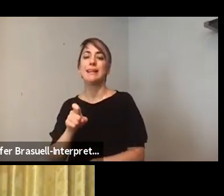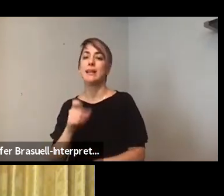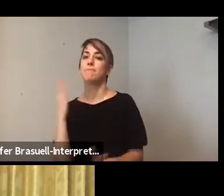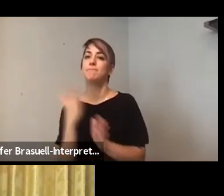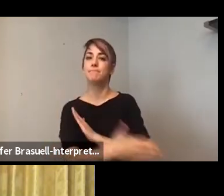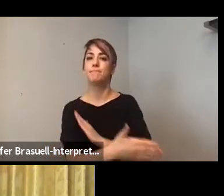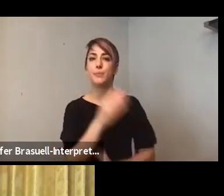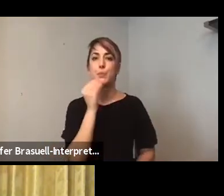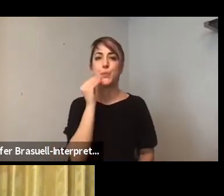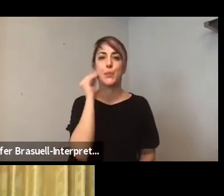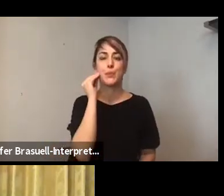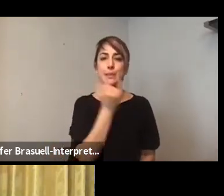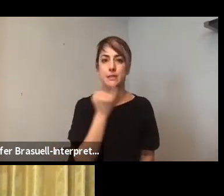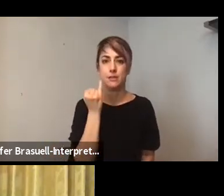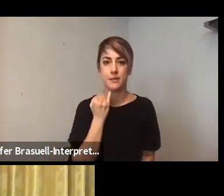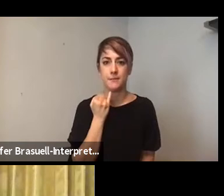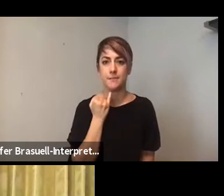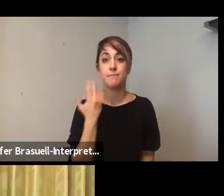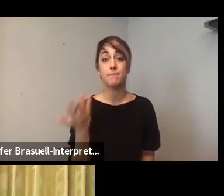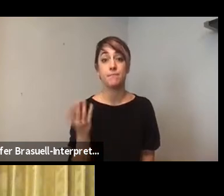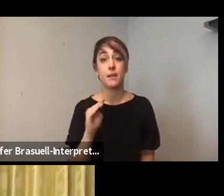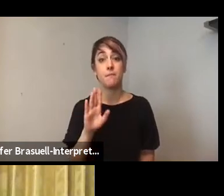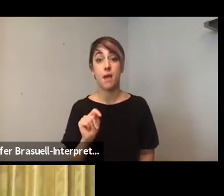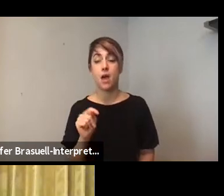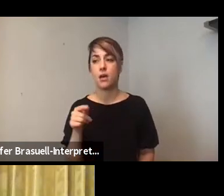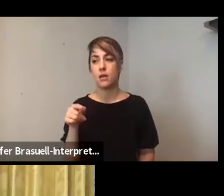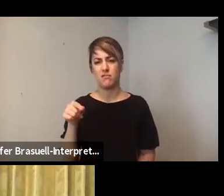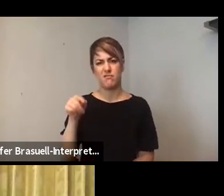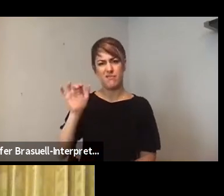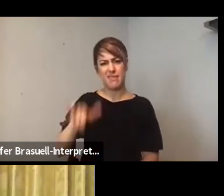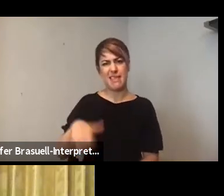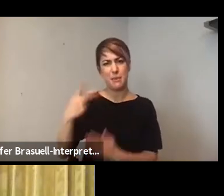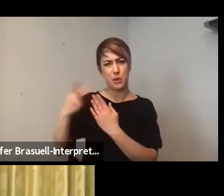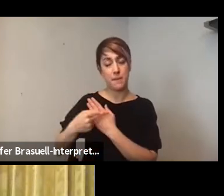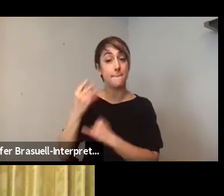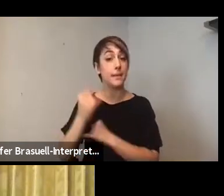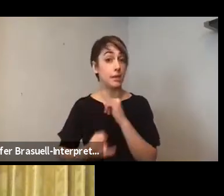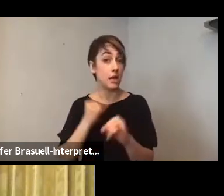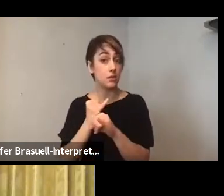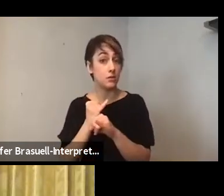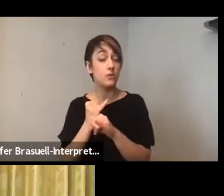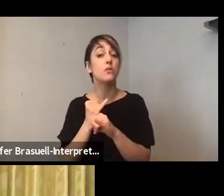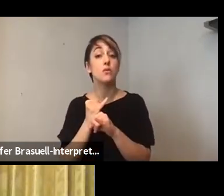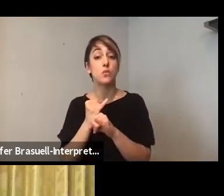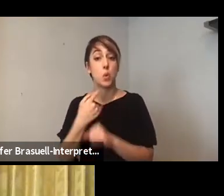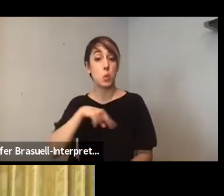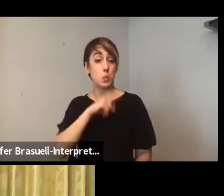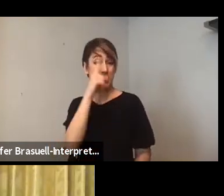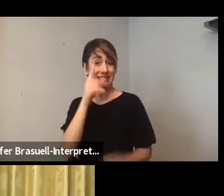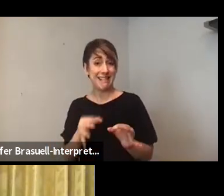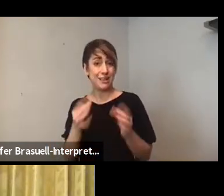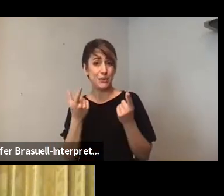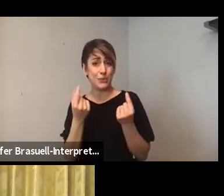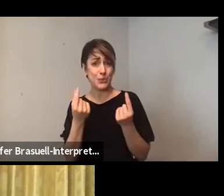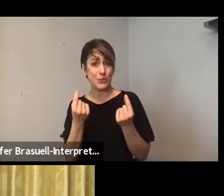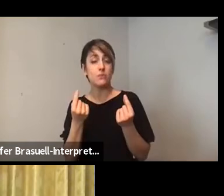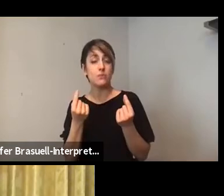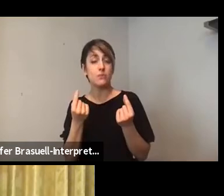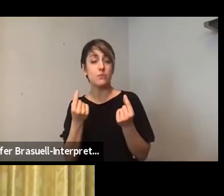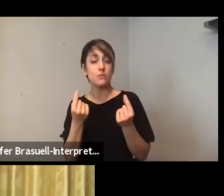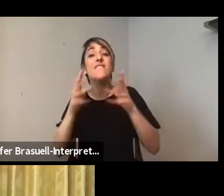program, and we decided that we are going to perform the finishing show and to work on